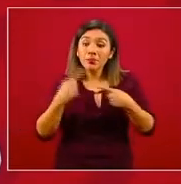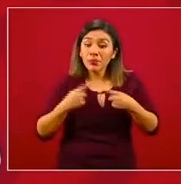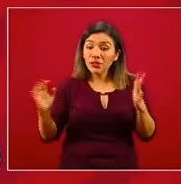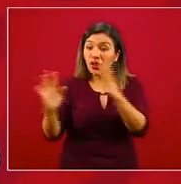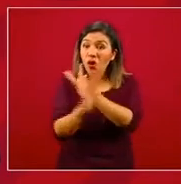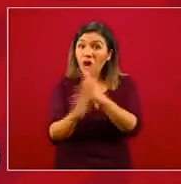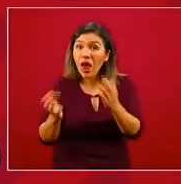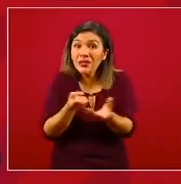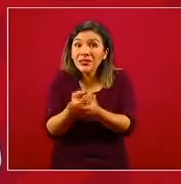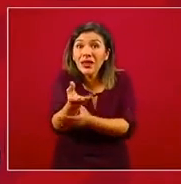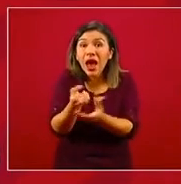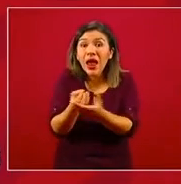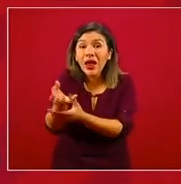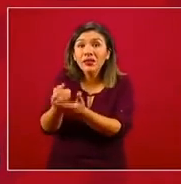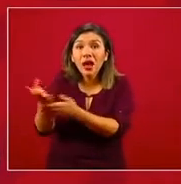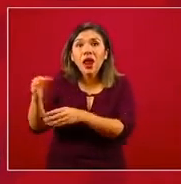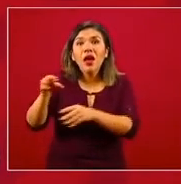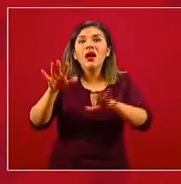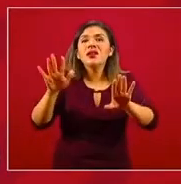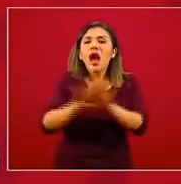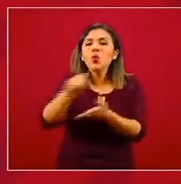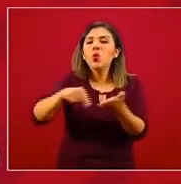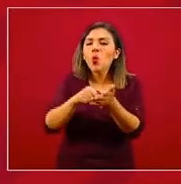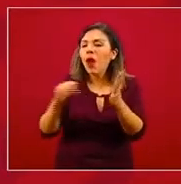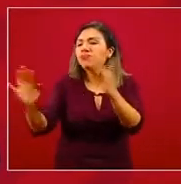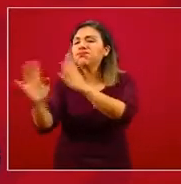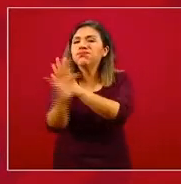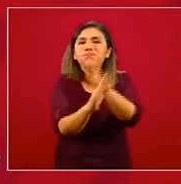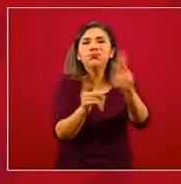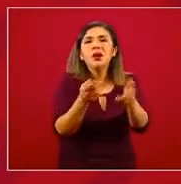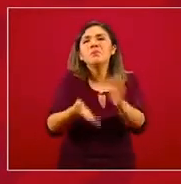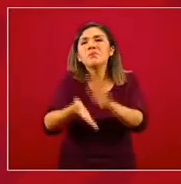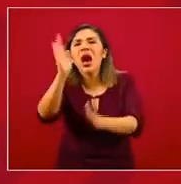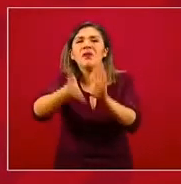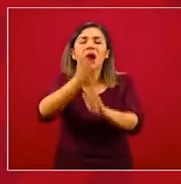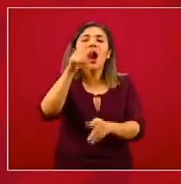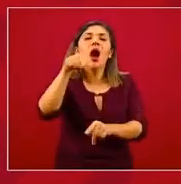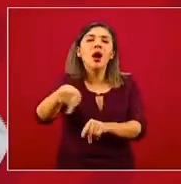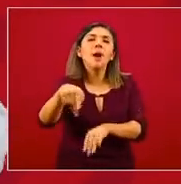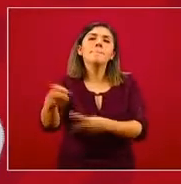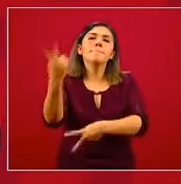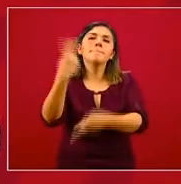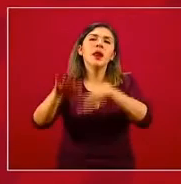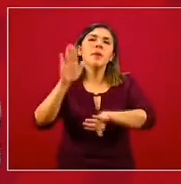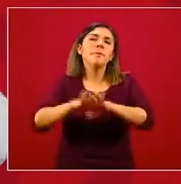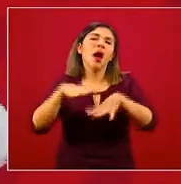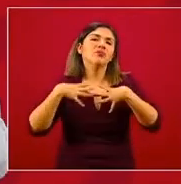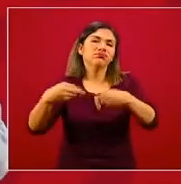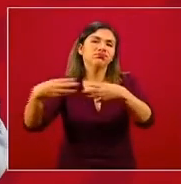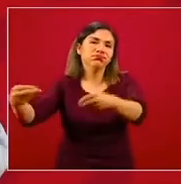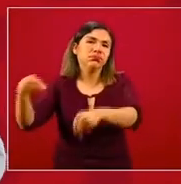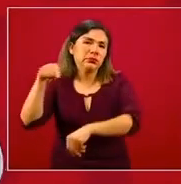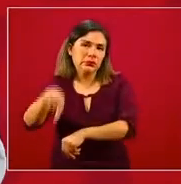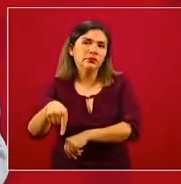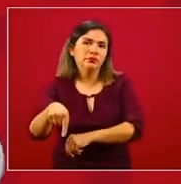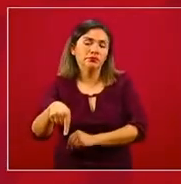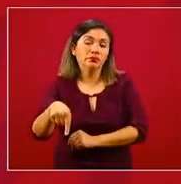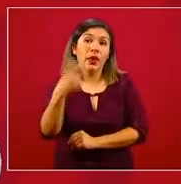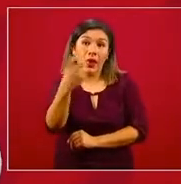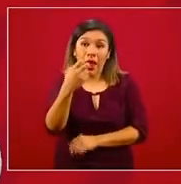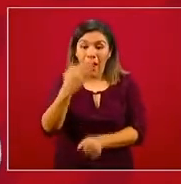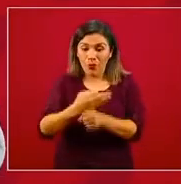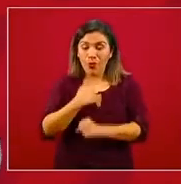more contagion. The more mobility and the more people are there moving around the public